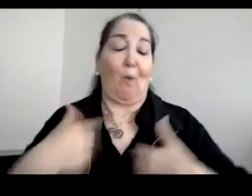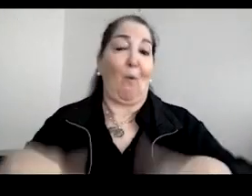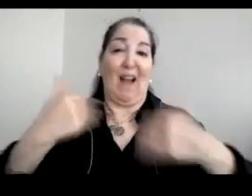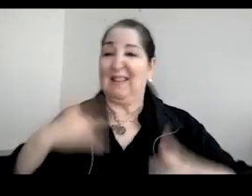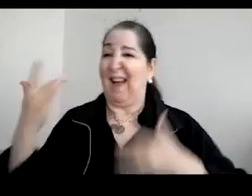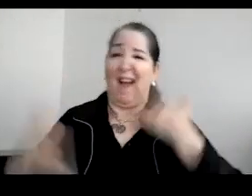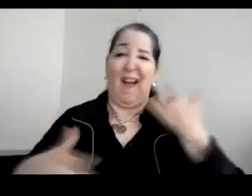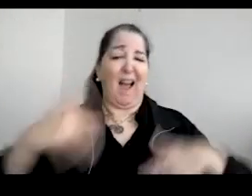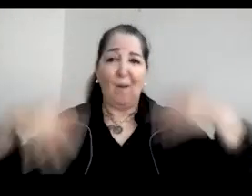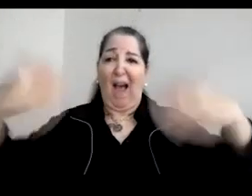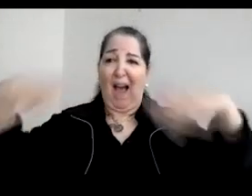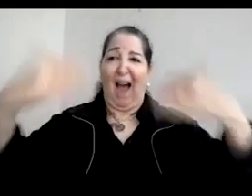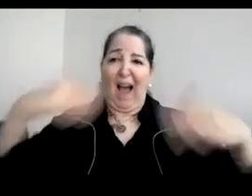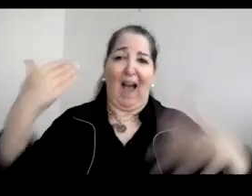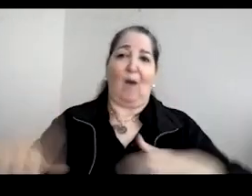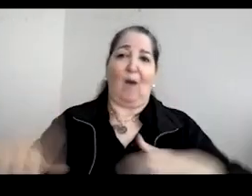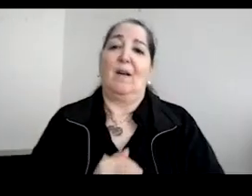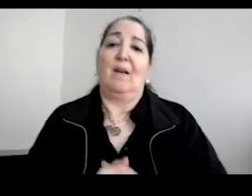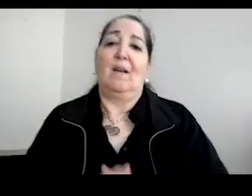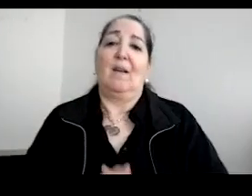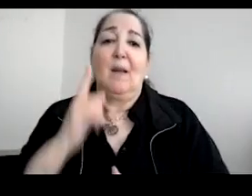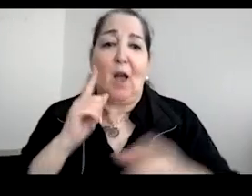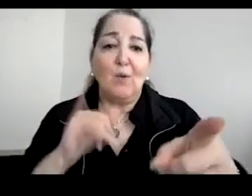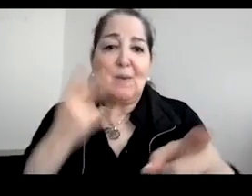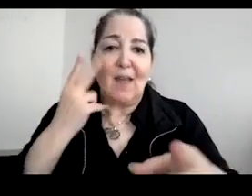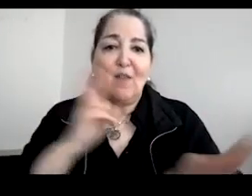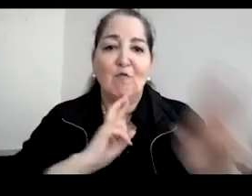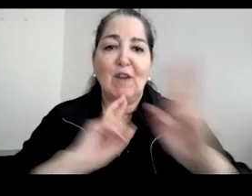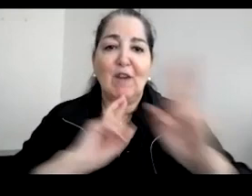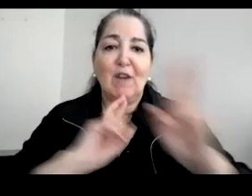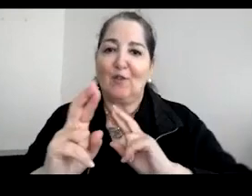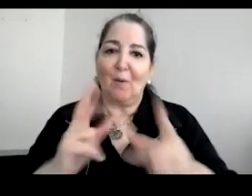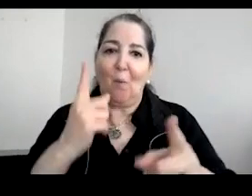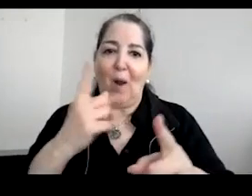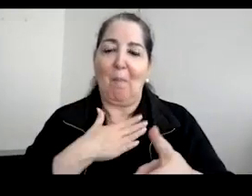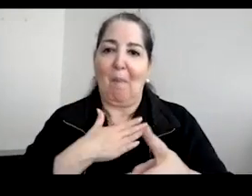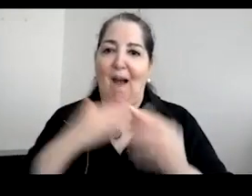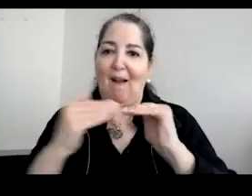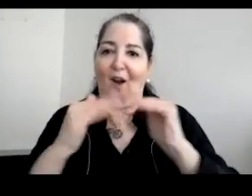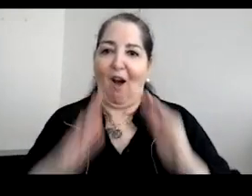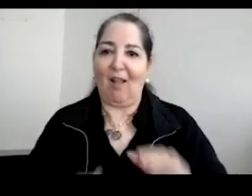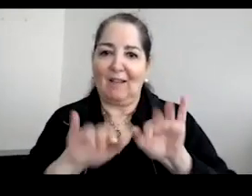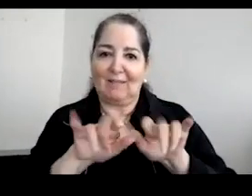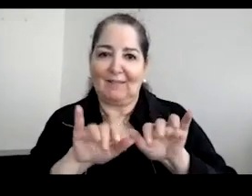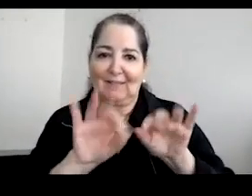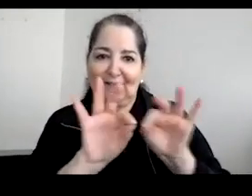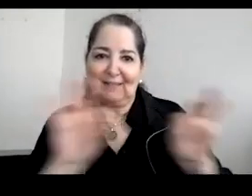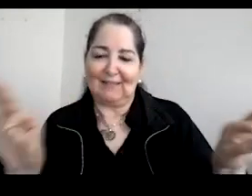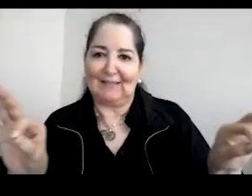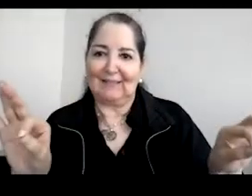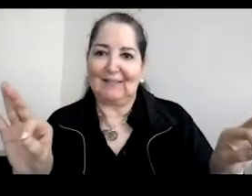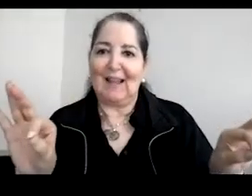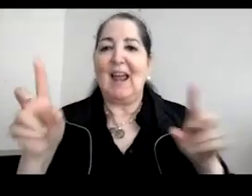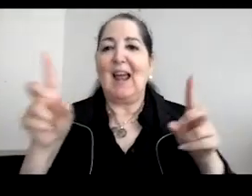the most is shown here below from a colleague of mine, Kate Bond, who directs the Washington Center